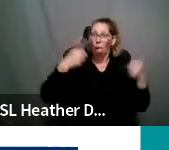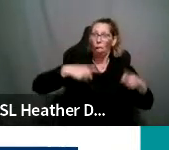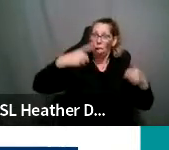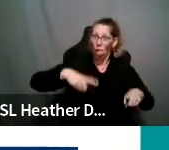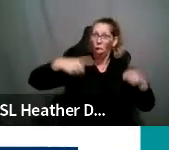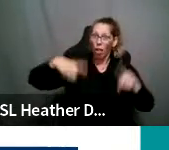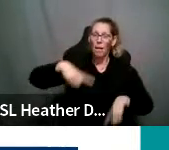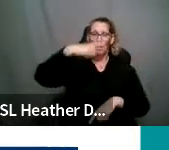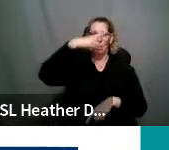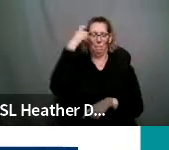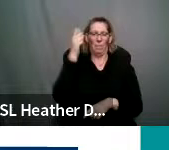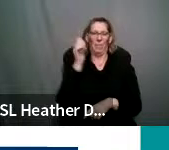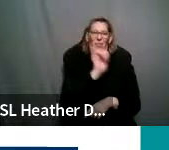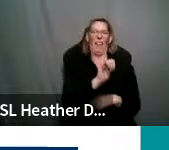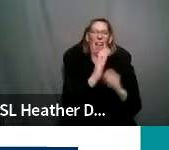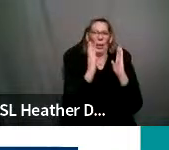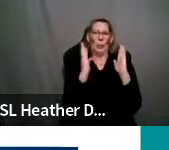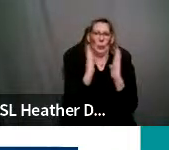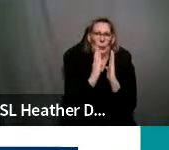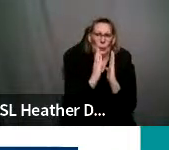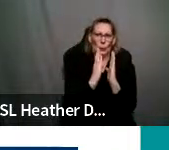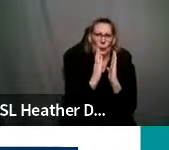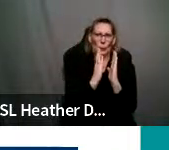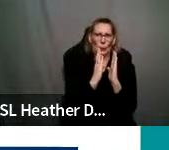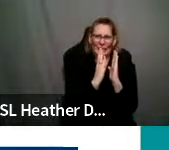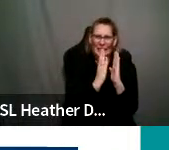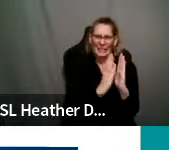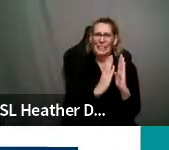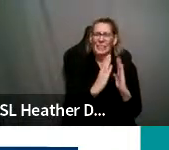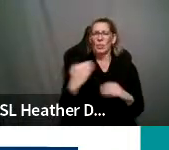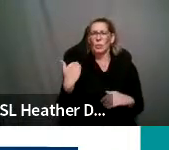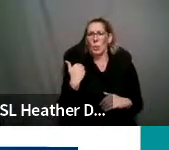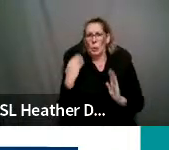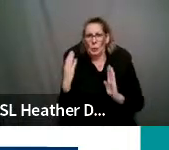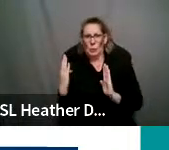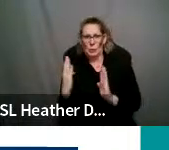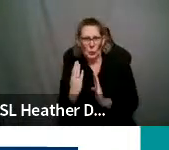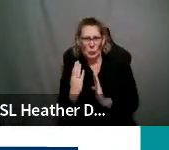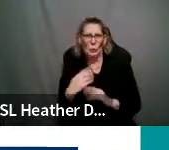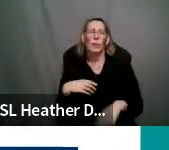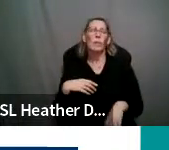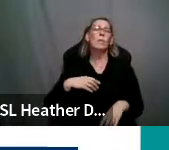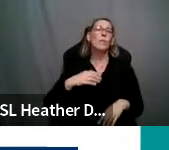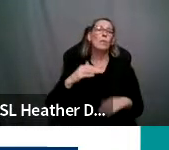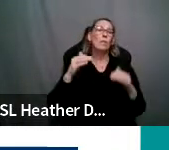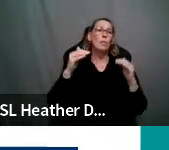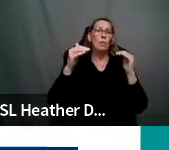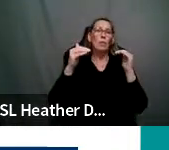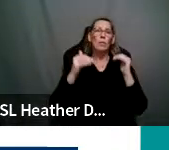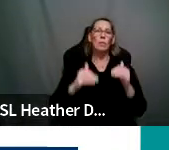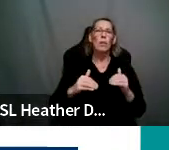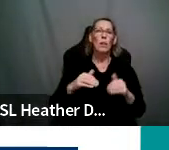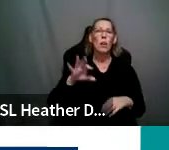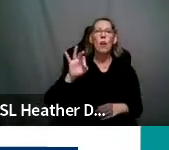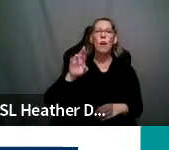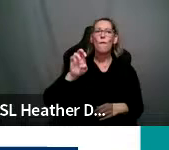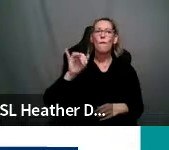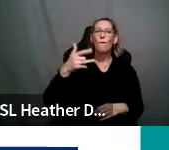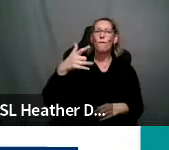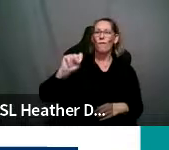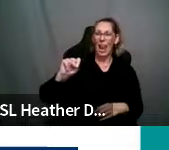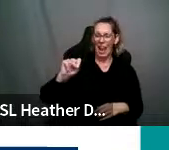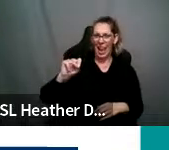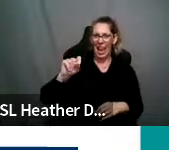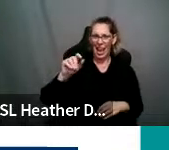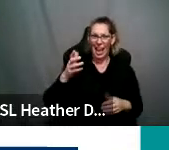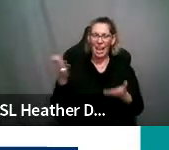that we have on this roadway of narrow lanes, no shoulders, poor sight distances. We see impaired freight movement because of the congestion